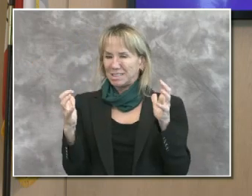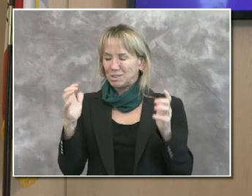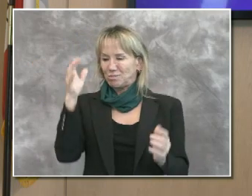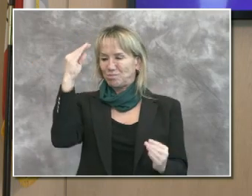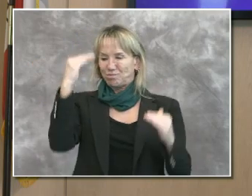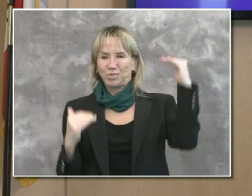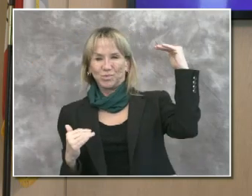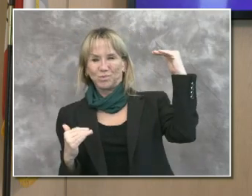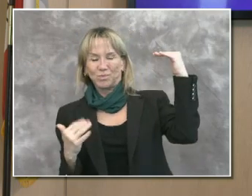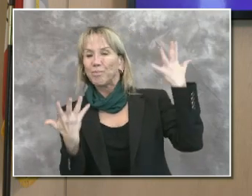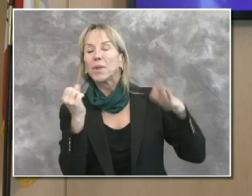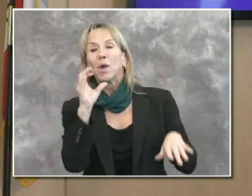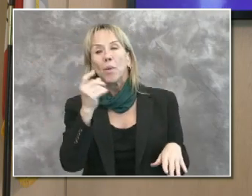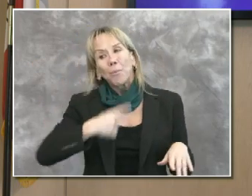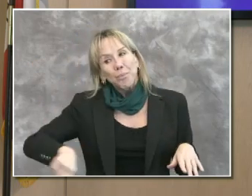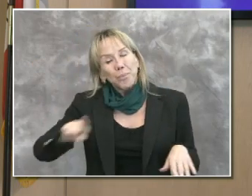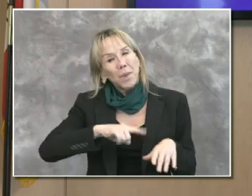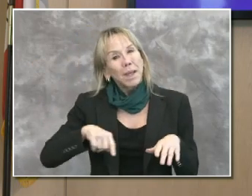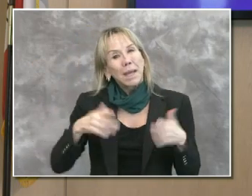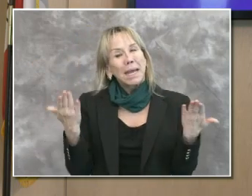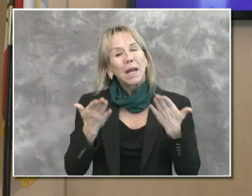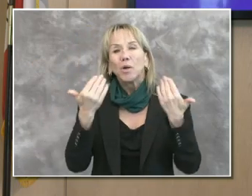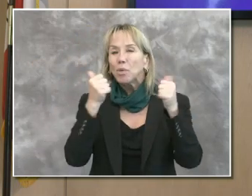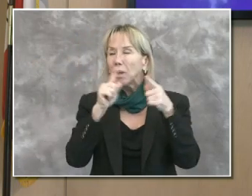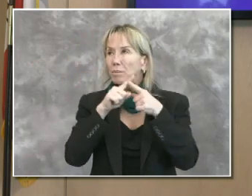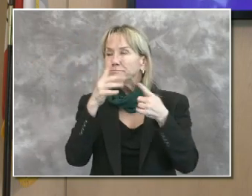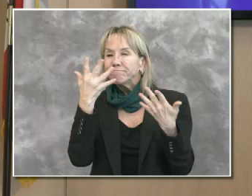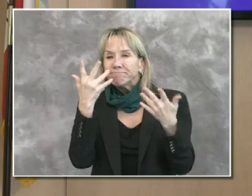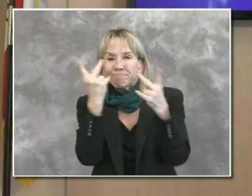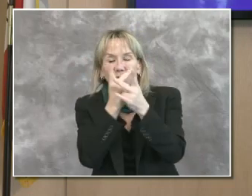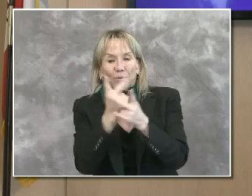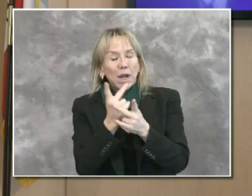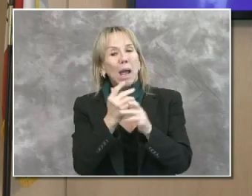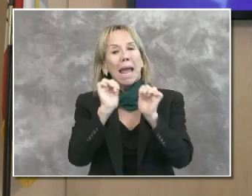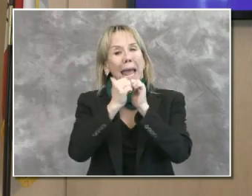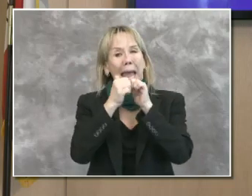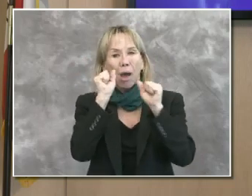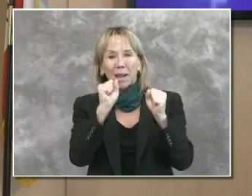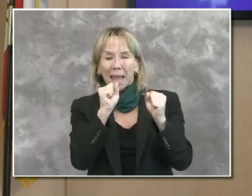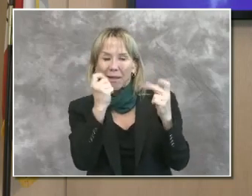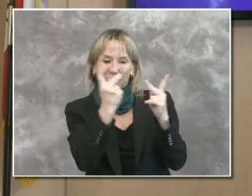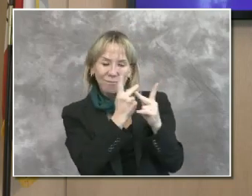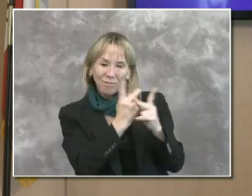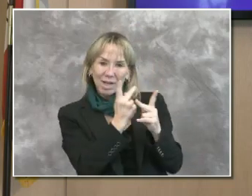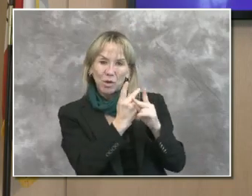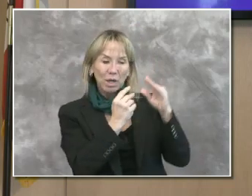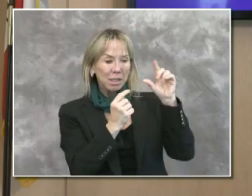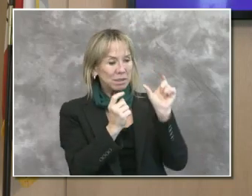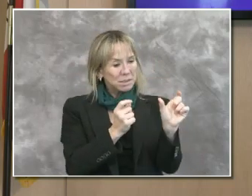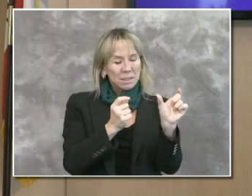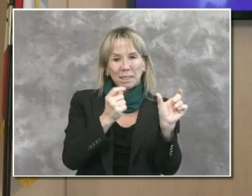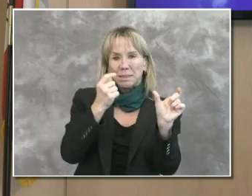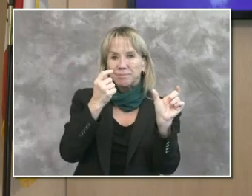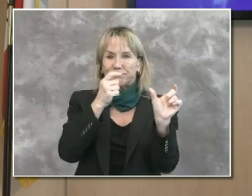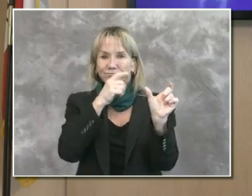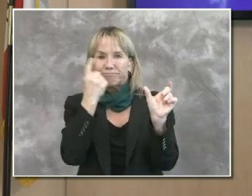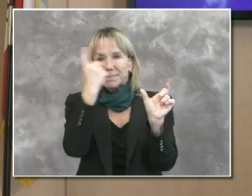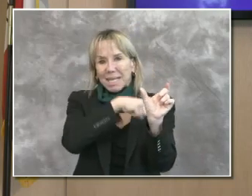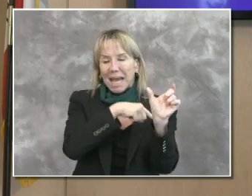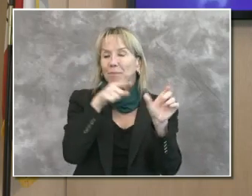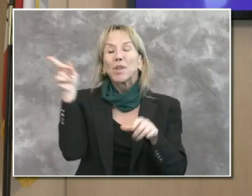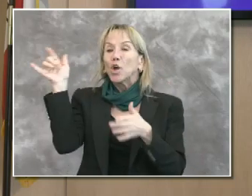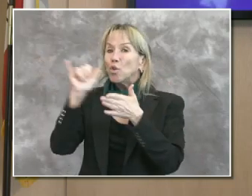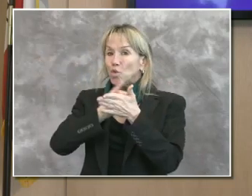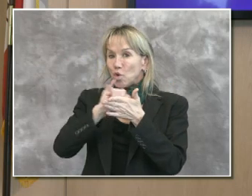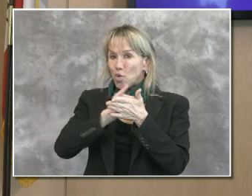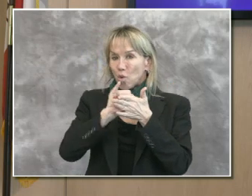working very hard to come up with a formula that takes into account a smoothing over a period of days. The New York Times uses a